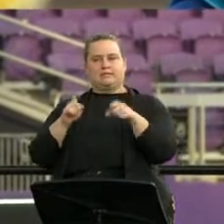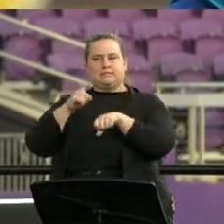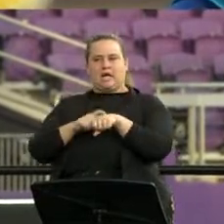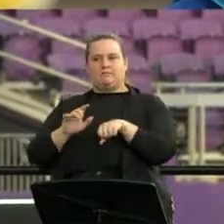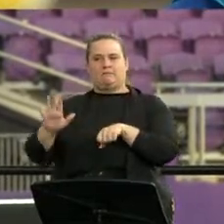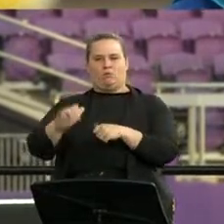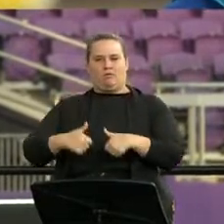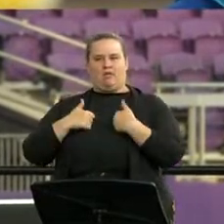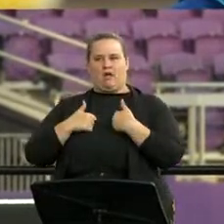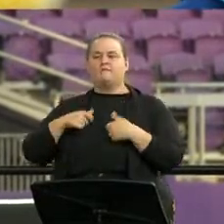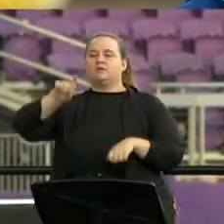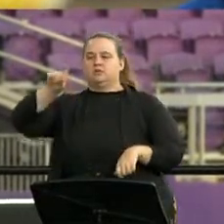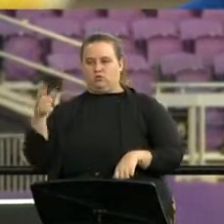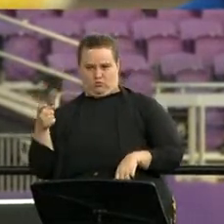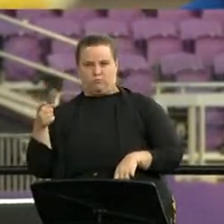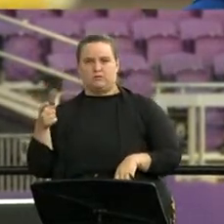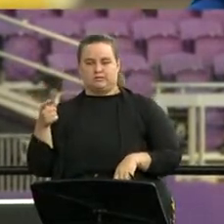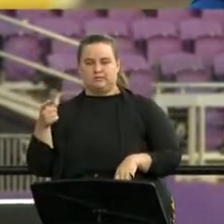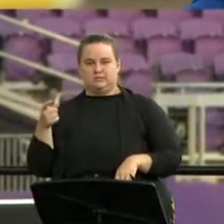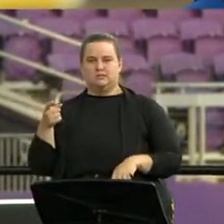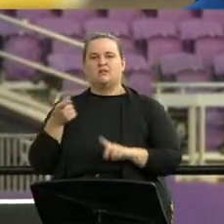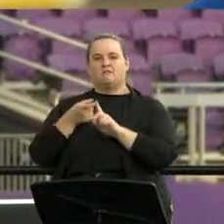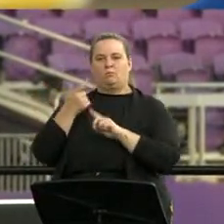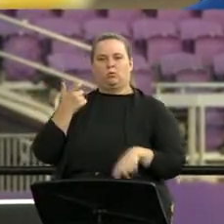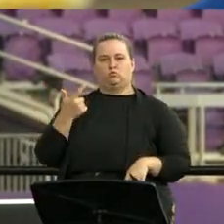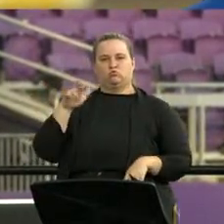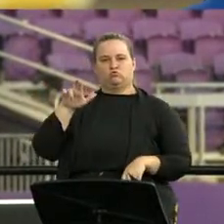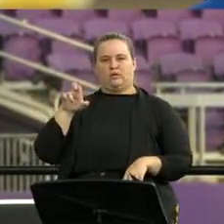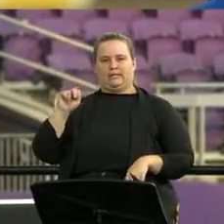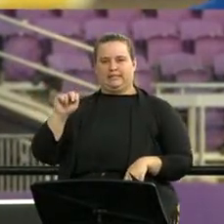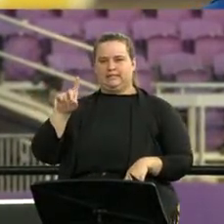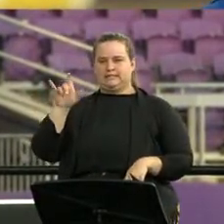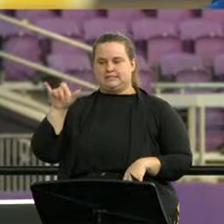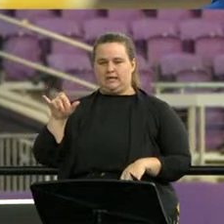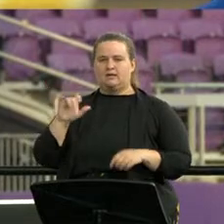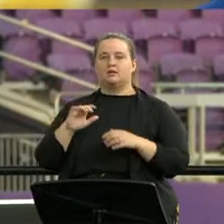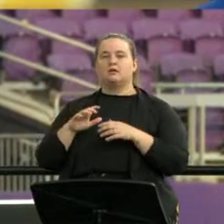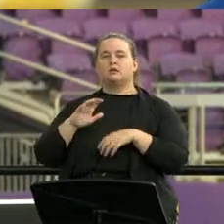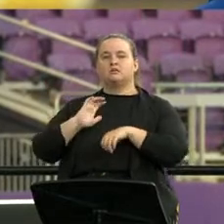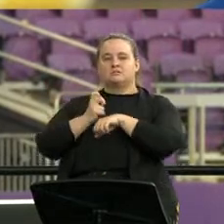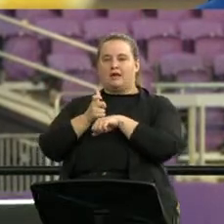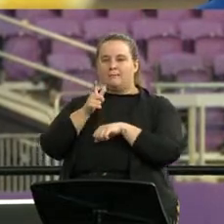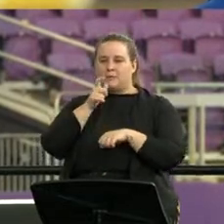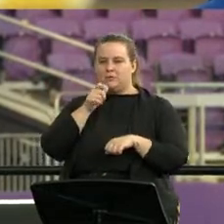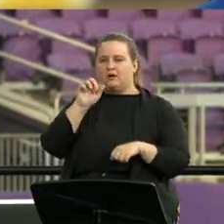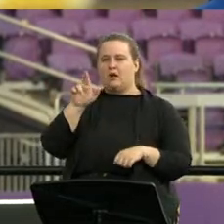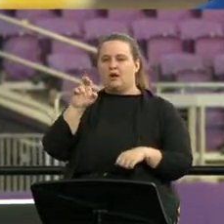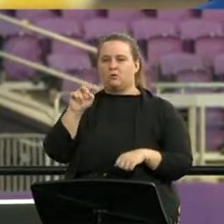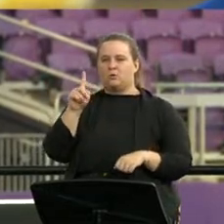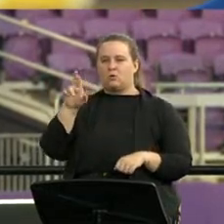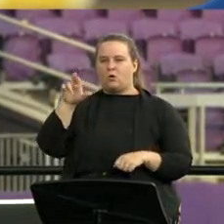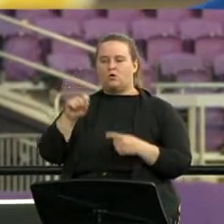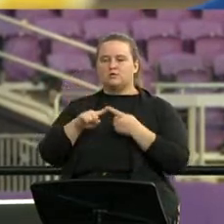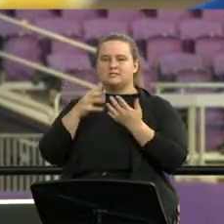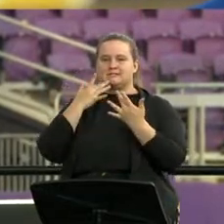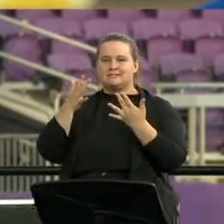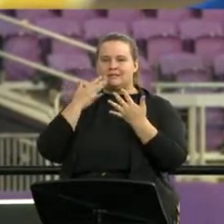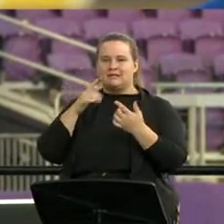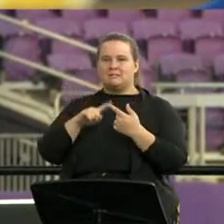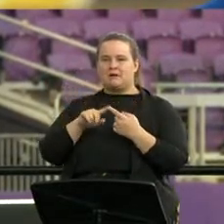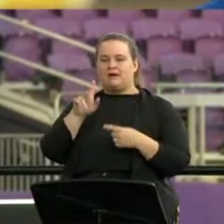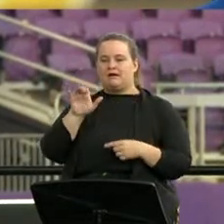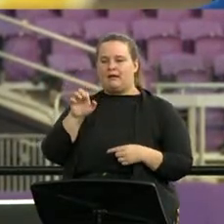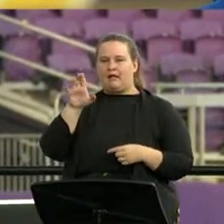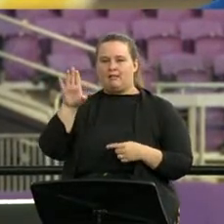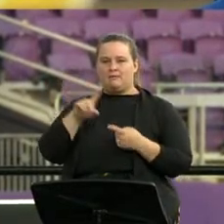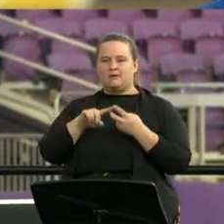your life, close parentheses, by Green Day. Arranged by Aaron Kors, sang by Caleb Hunter, Wilson Lindbergh,